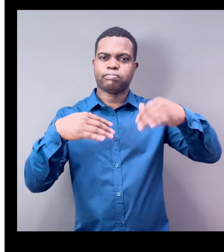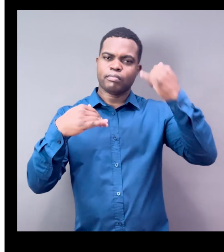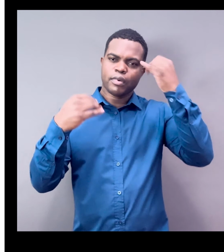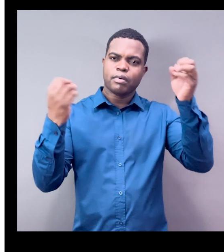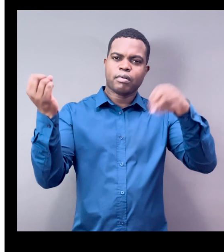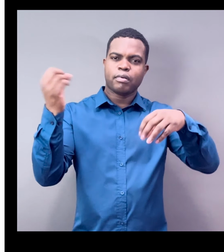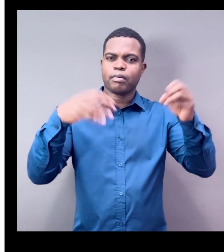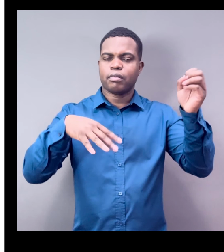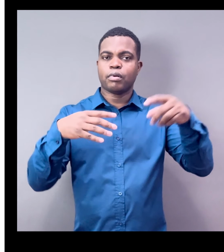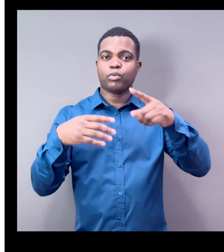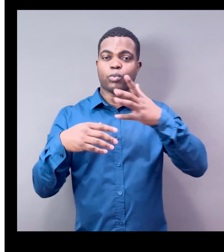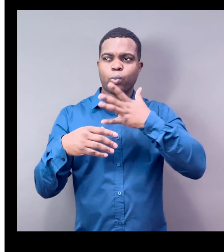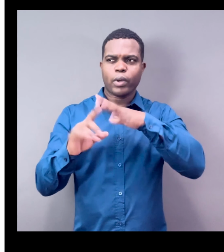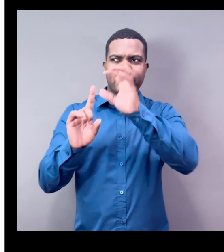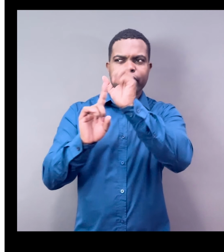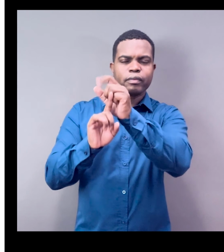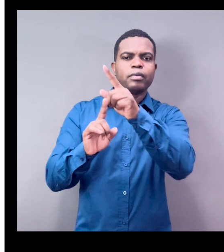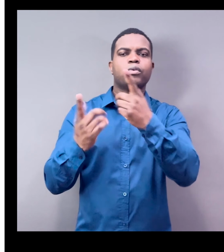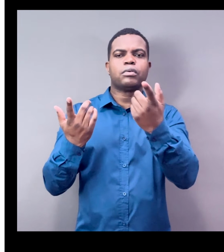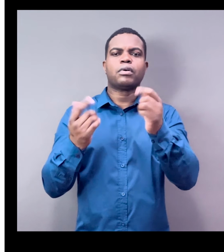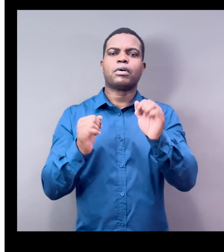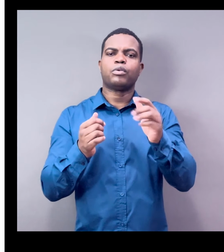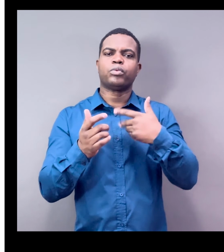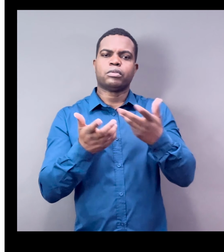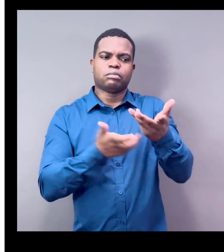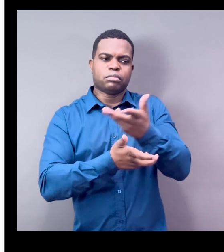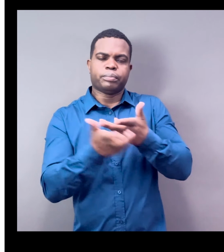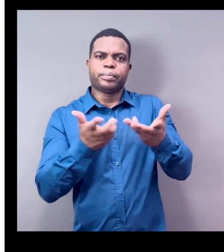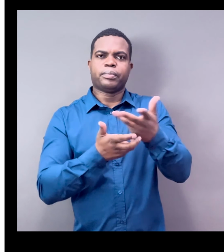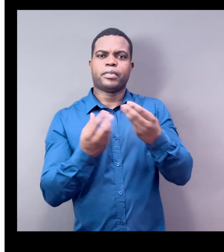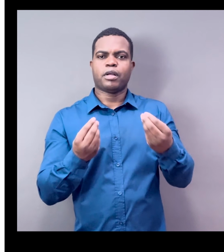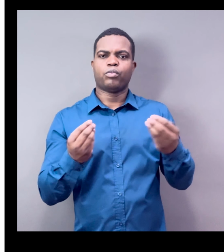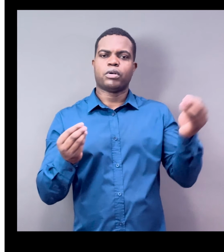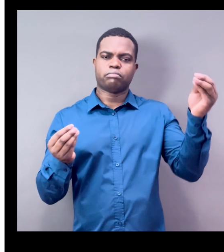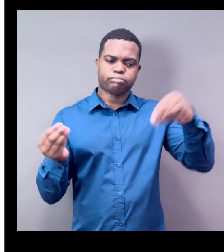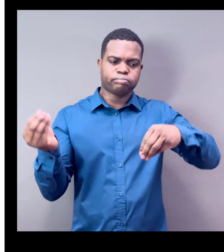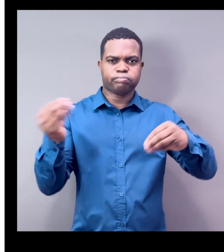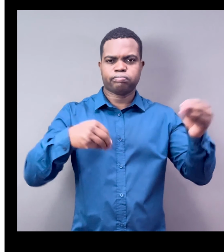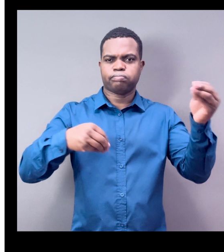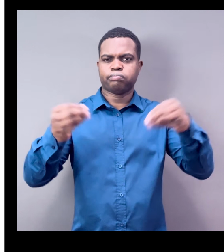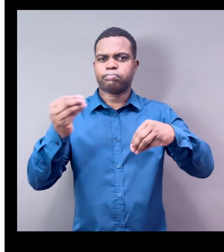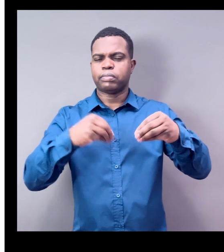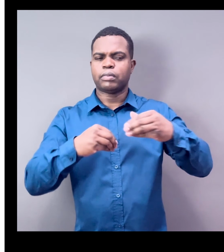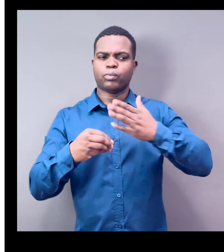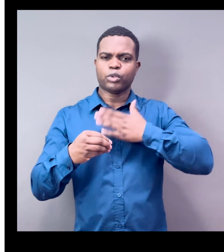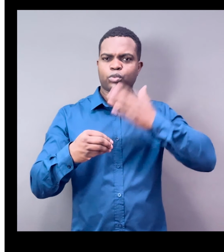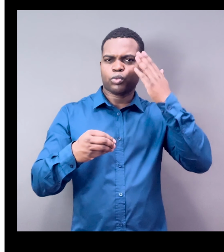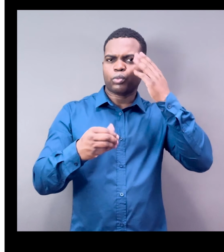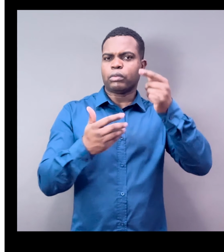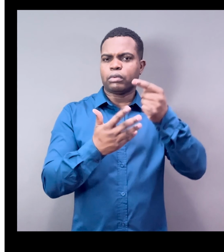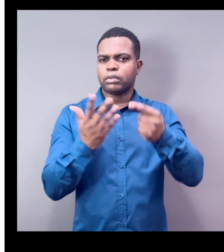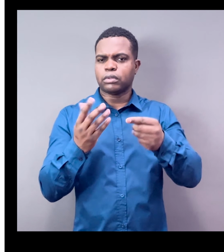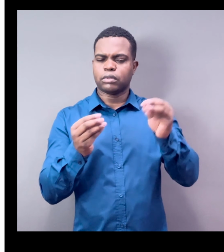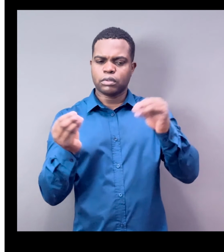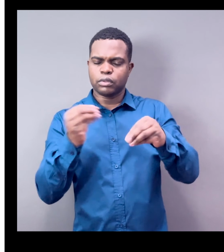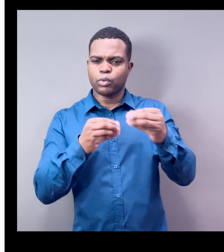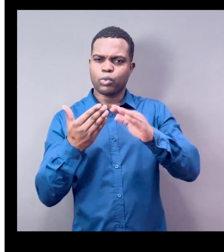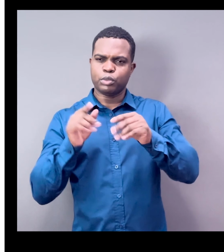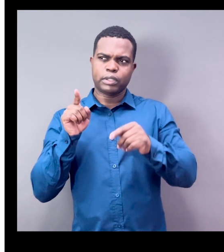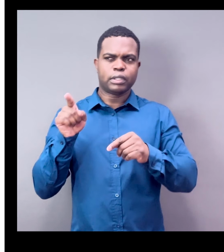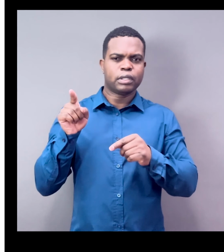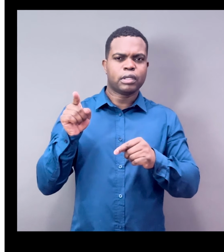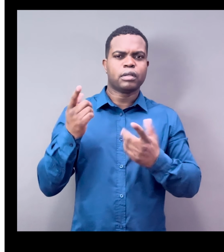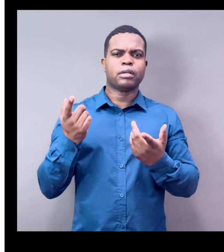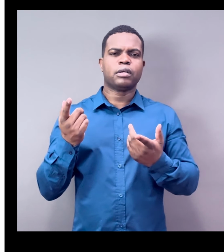So when you want to identify your stakeholders, let's say you are trying to prepare for your community engagement. You want to know